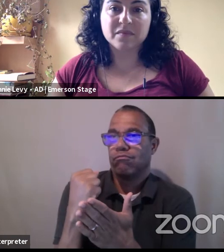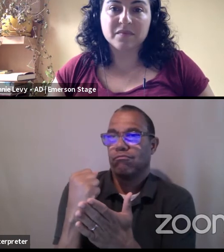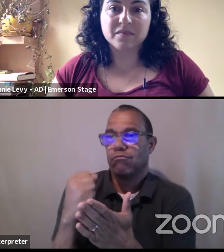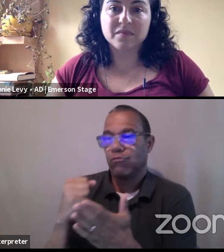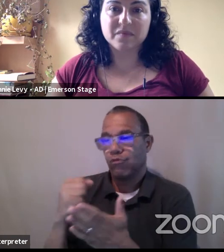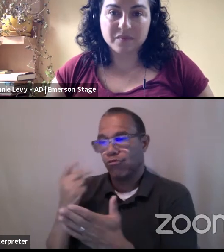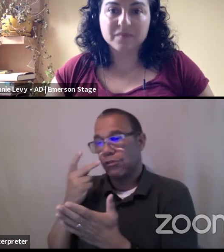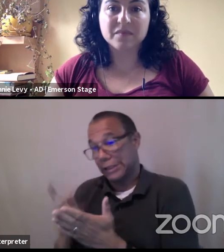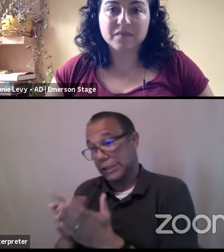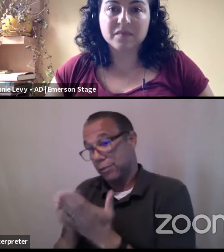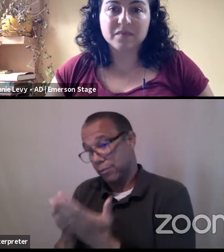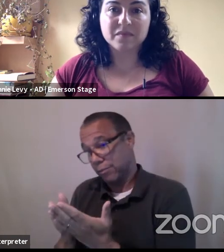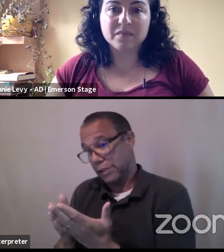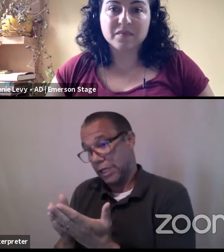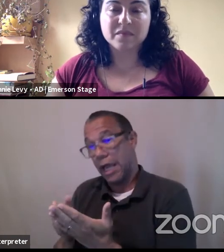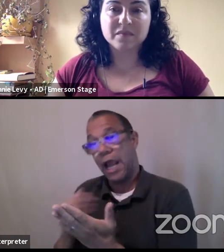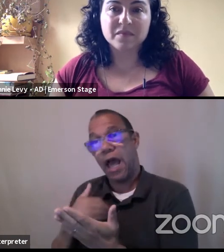you're staging?